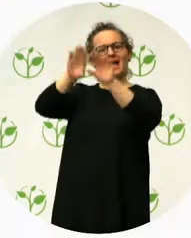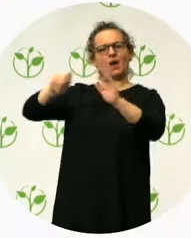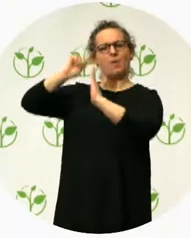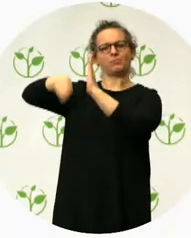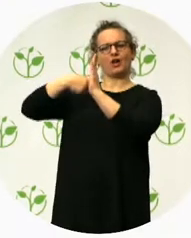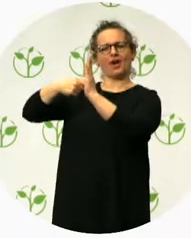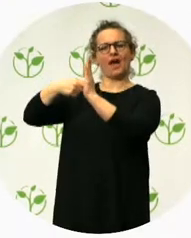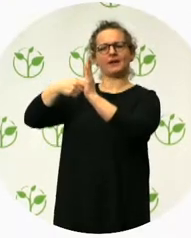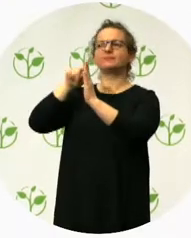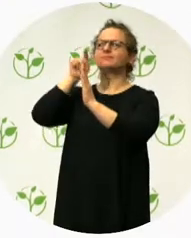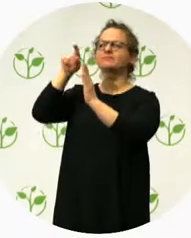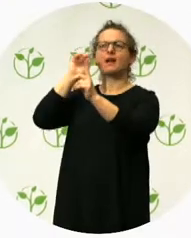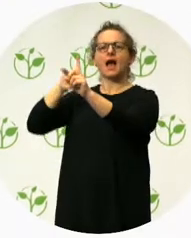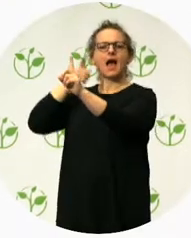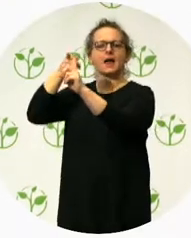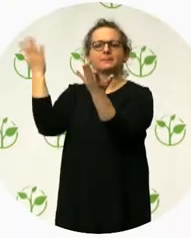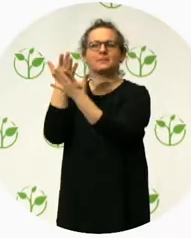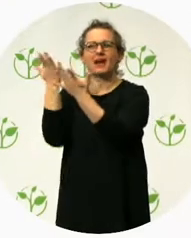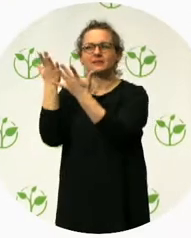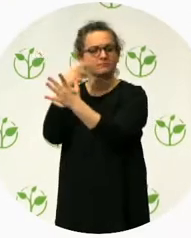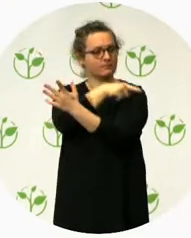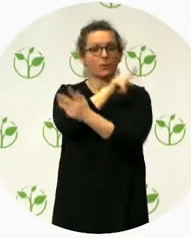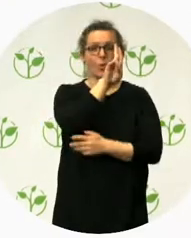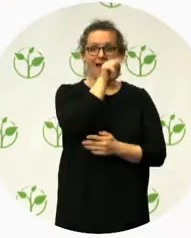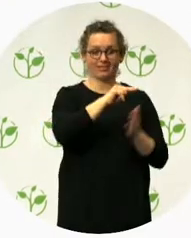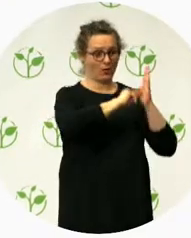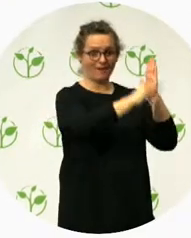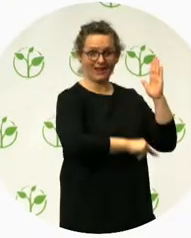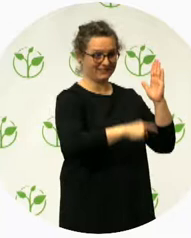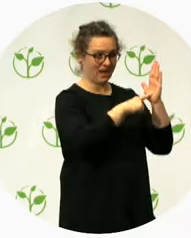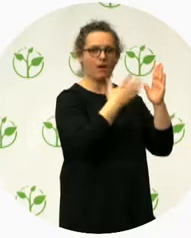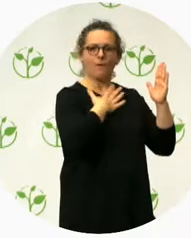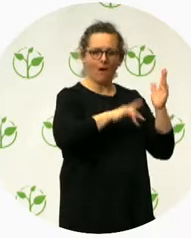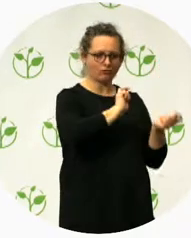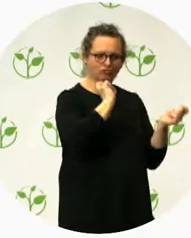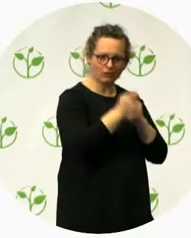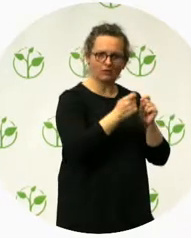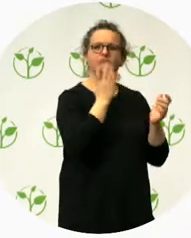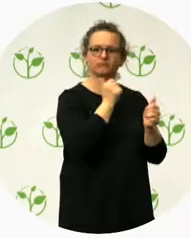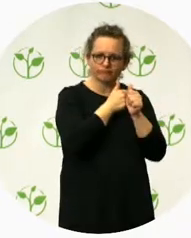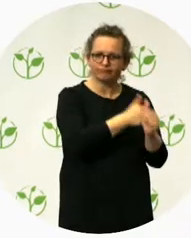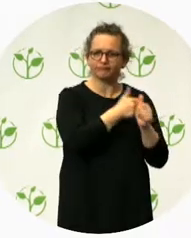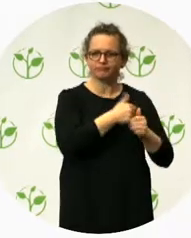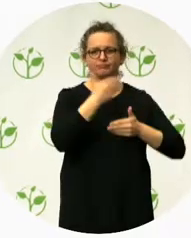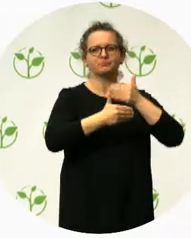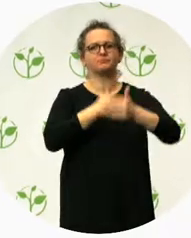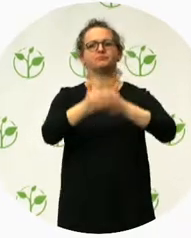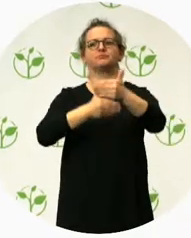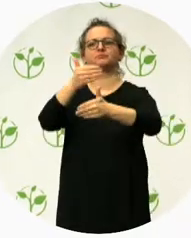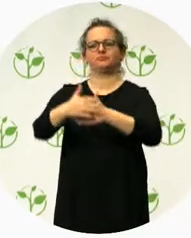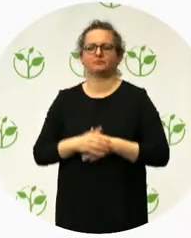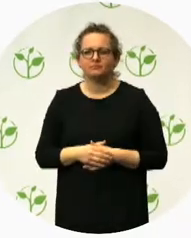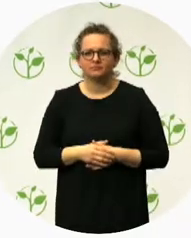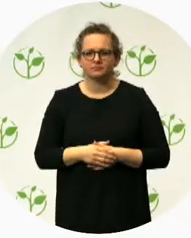Disabilities. Although this UN Convention has now been ratified by 175